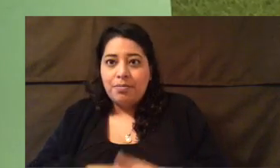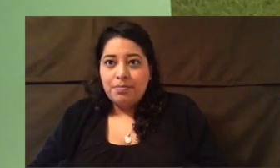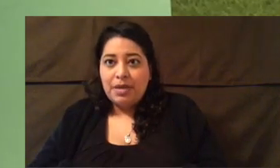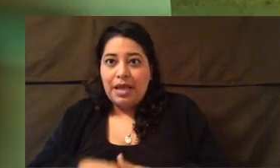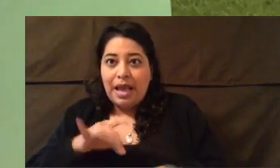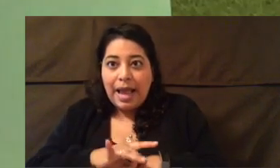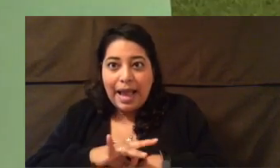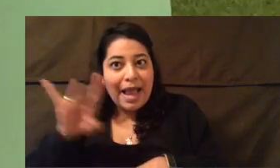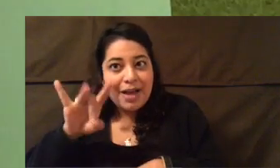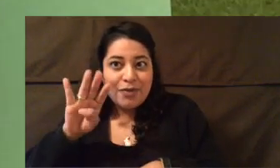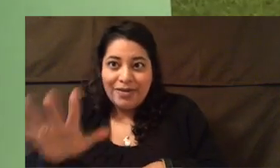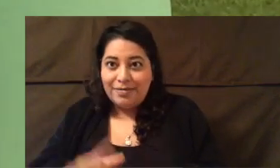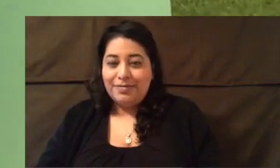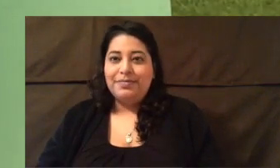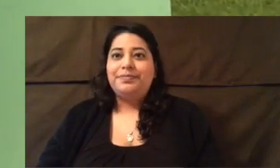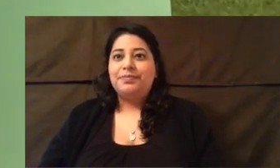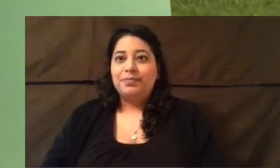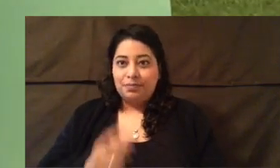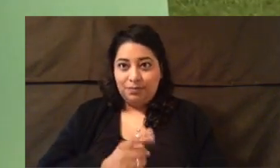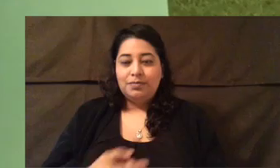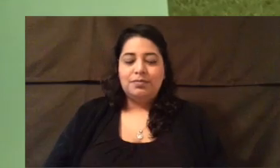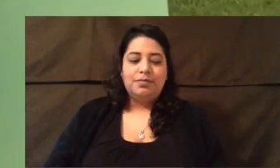7:45 is going to be